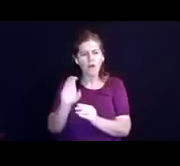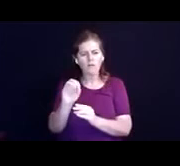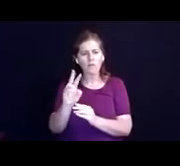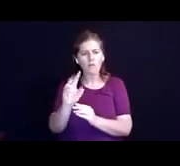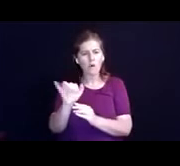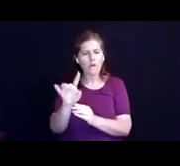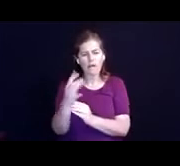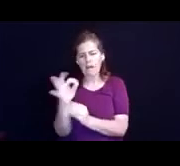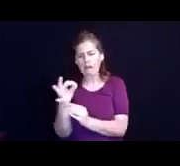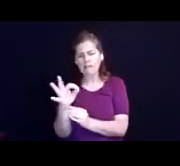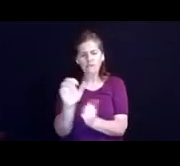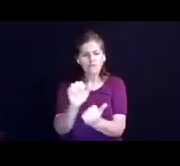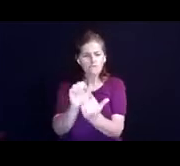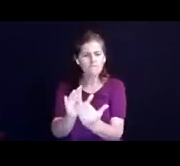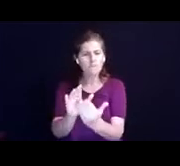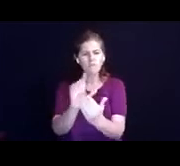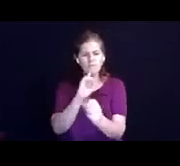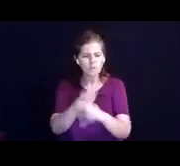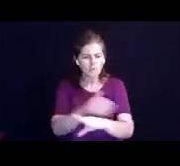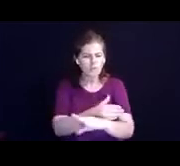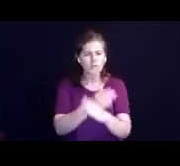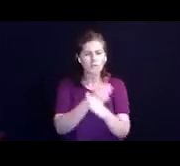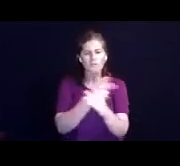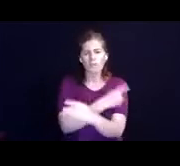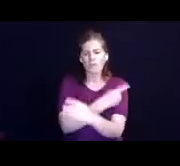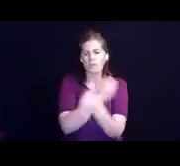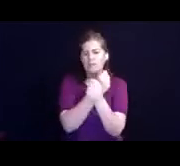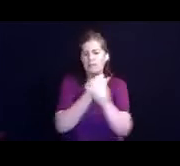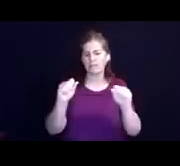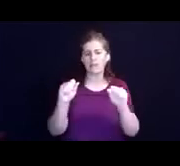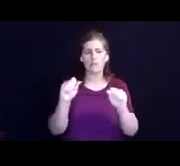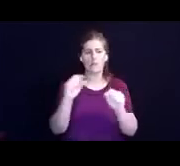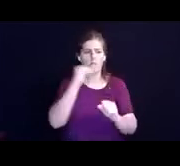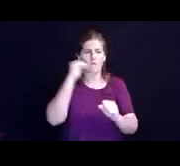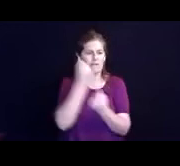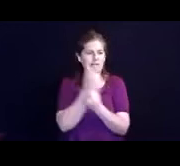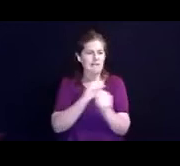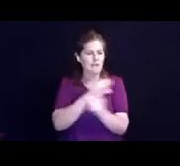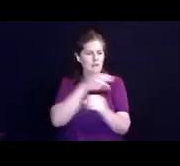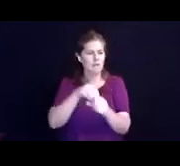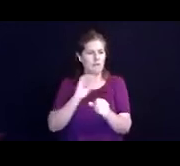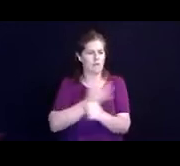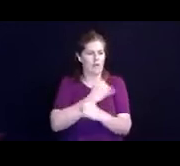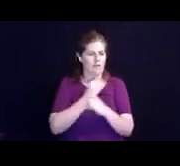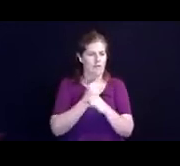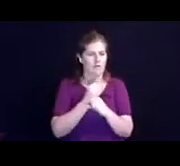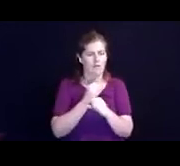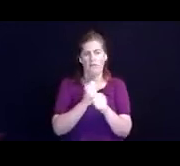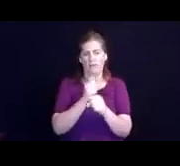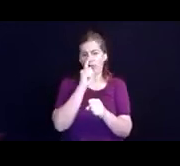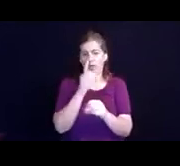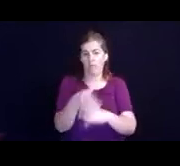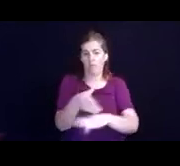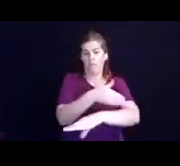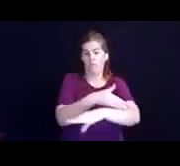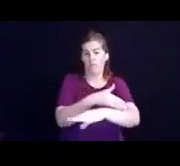COVID-19, to ensure or improve patient safety or resident safety in our institutions, and to improve